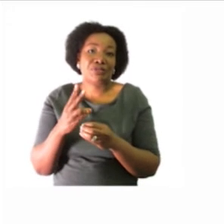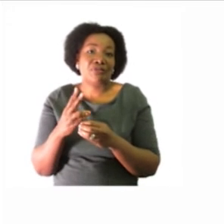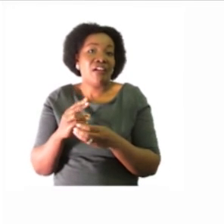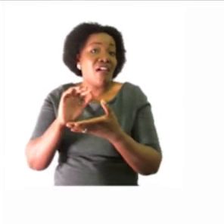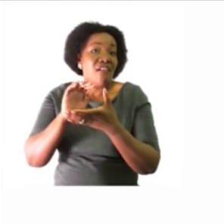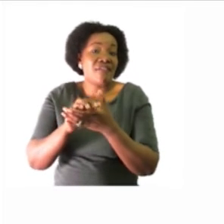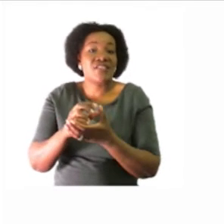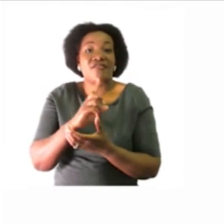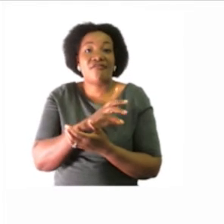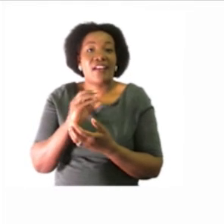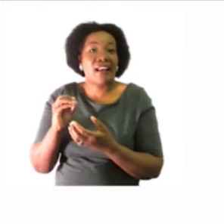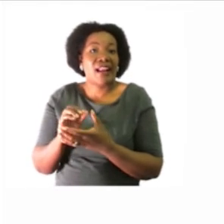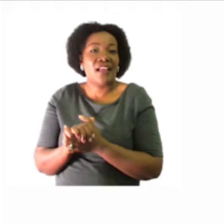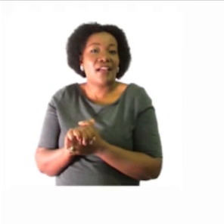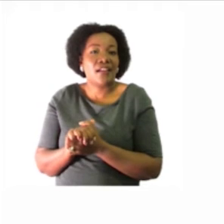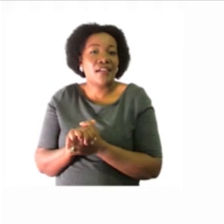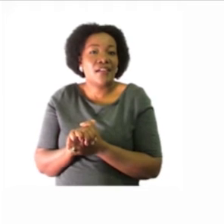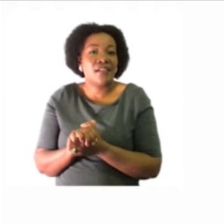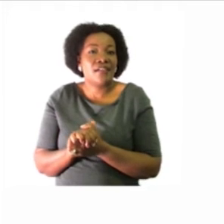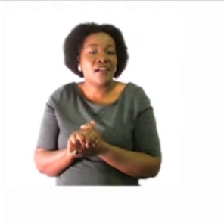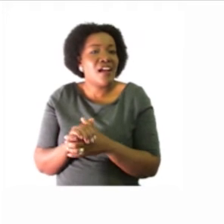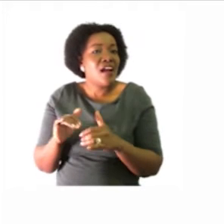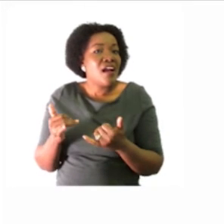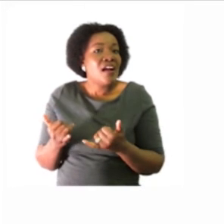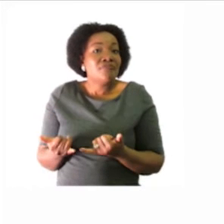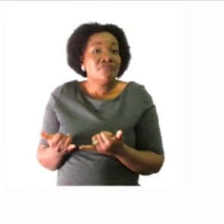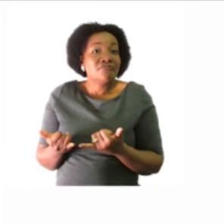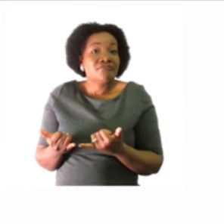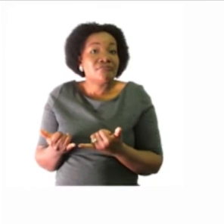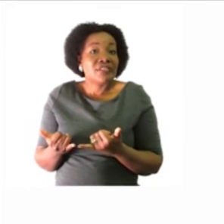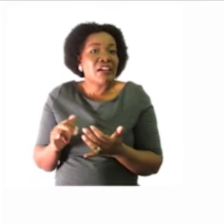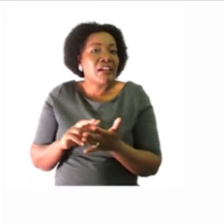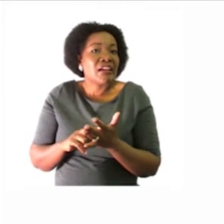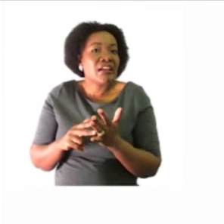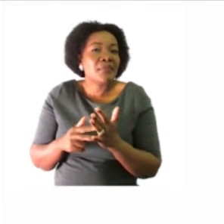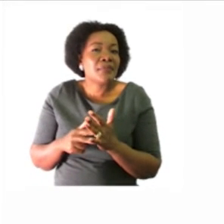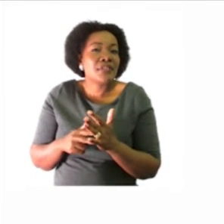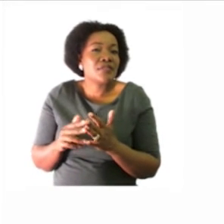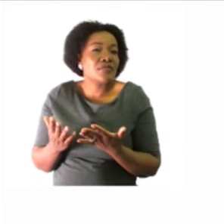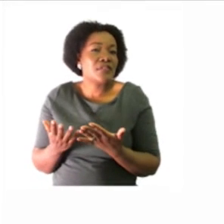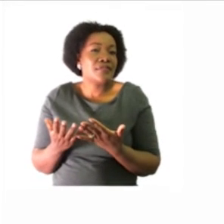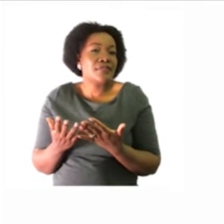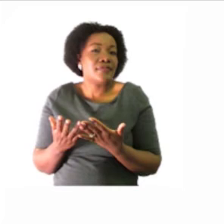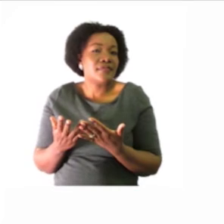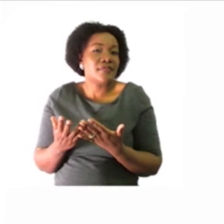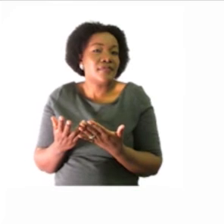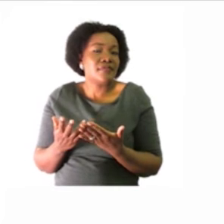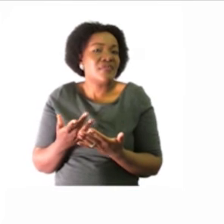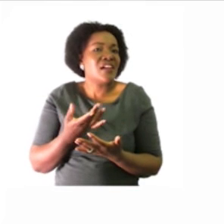10. Now, this one, it means we have, look at the first example there. 8 plus